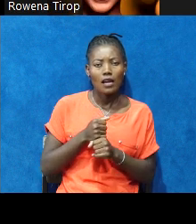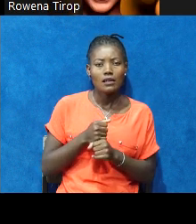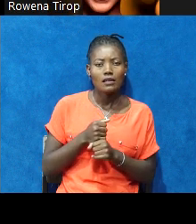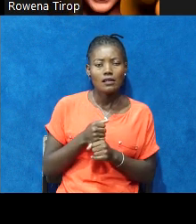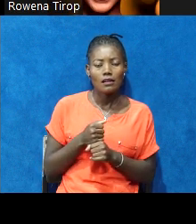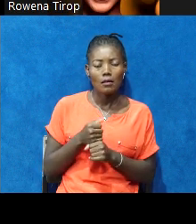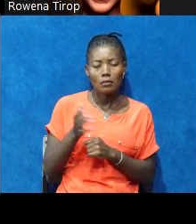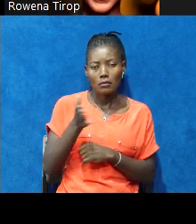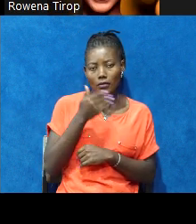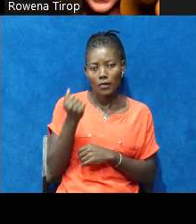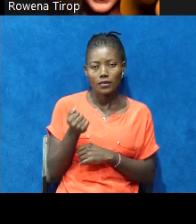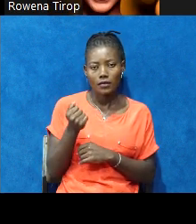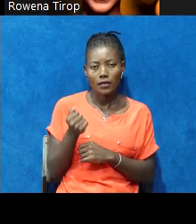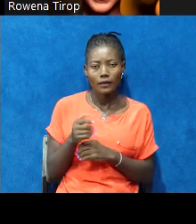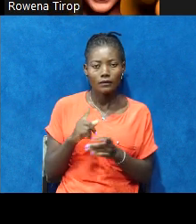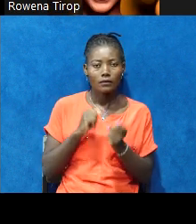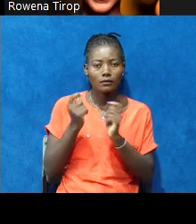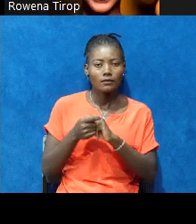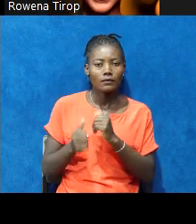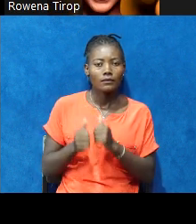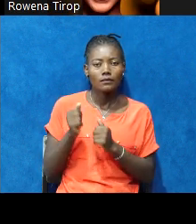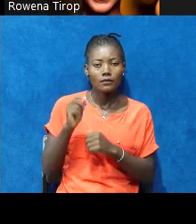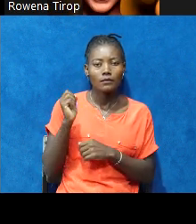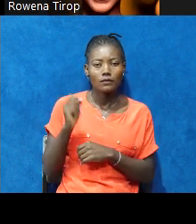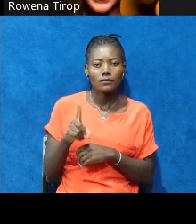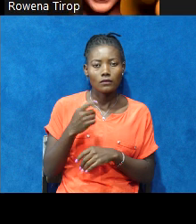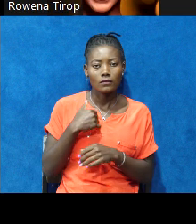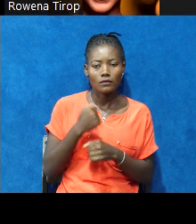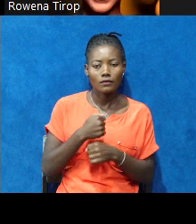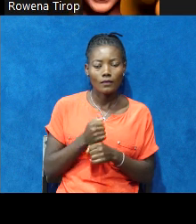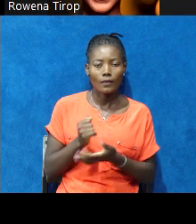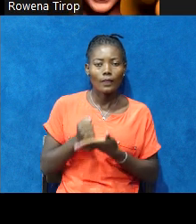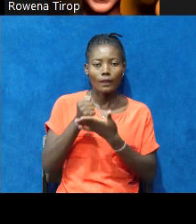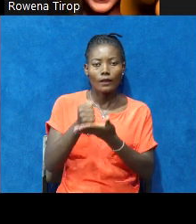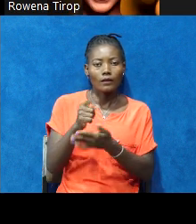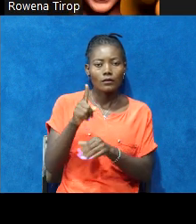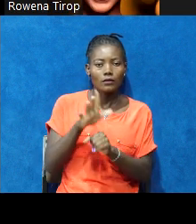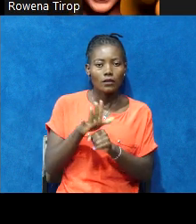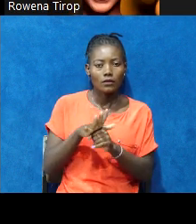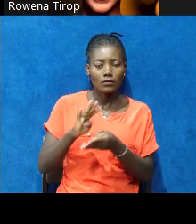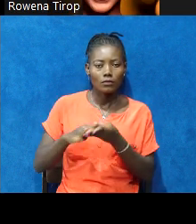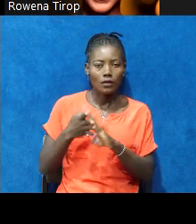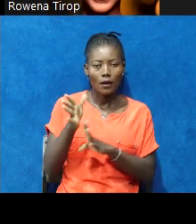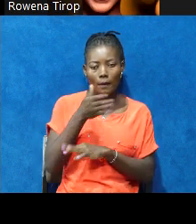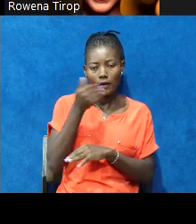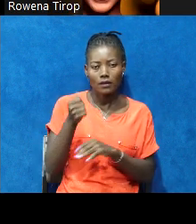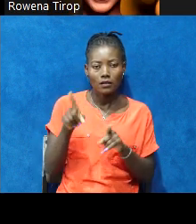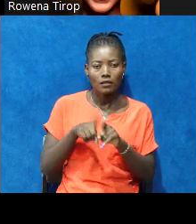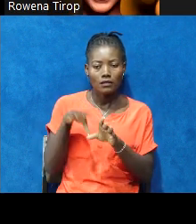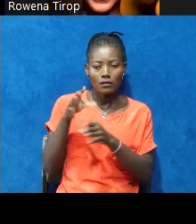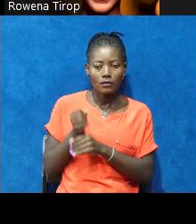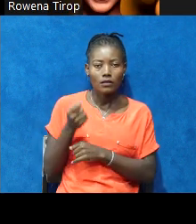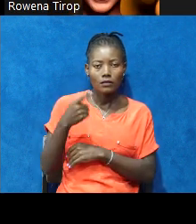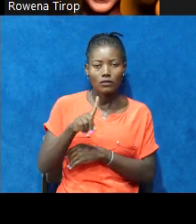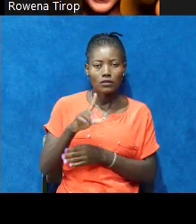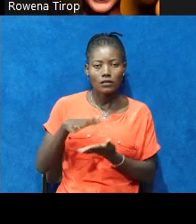at this point, what would you have done at this point, the changes that you could have made, it helps you become better and also trusting